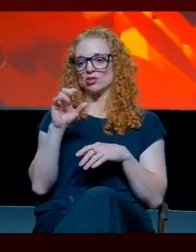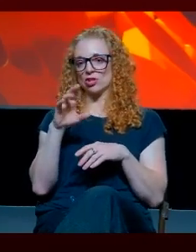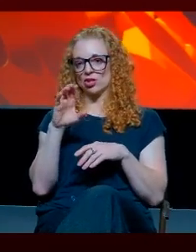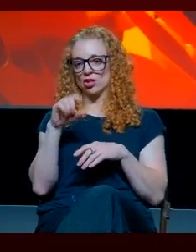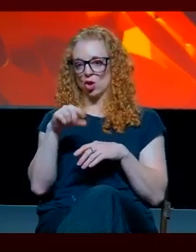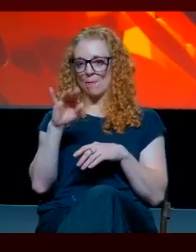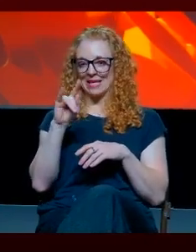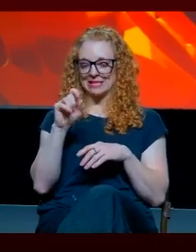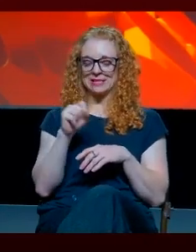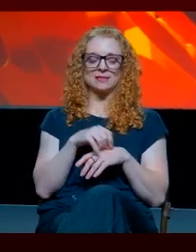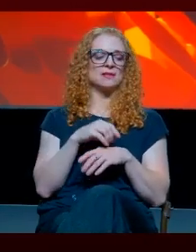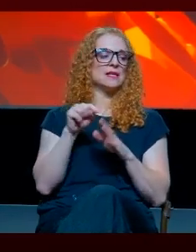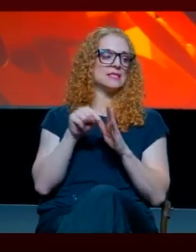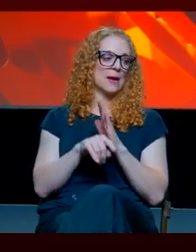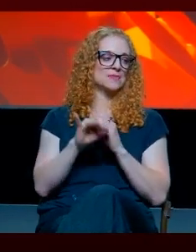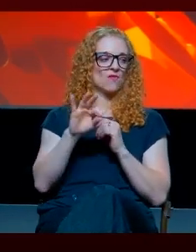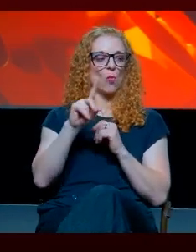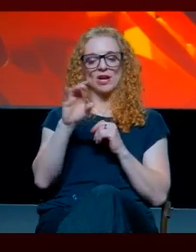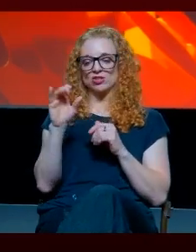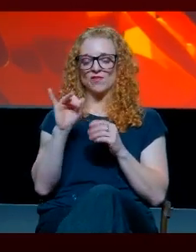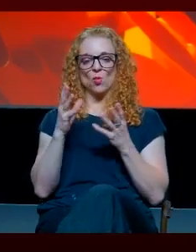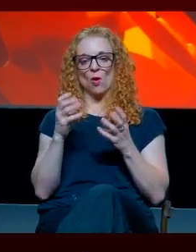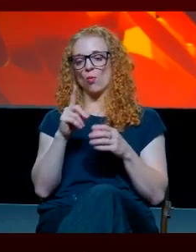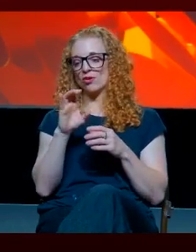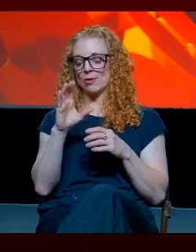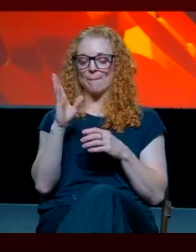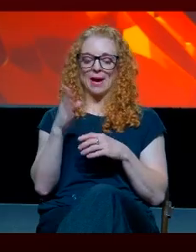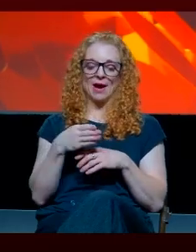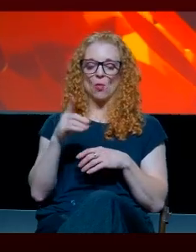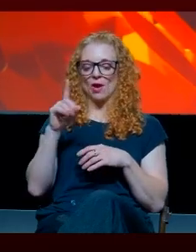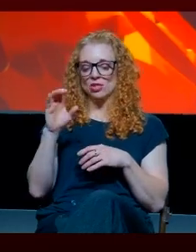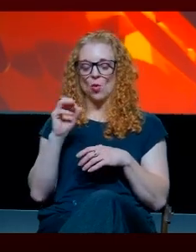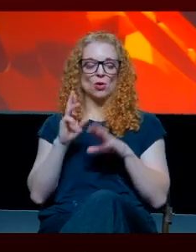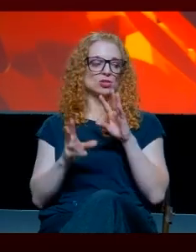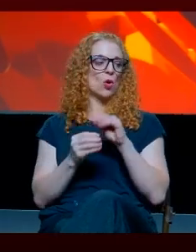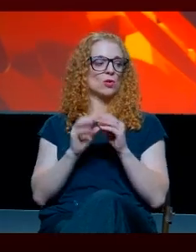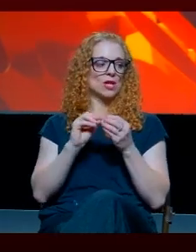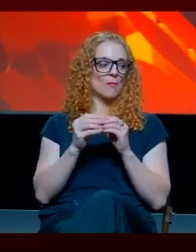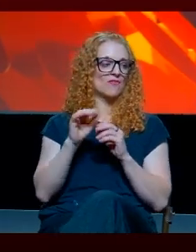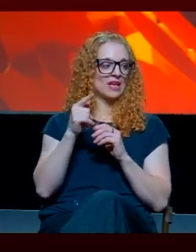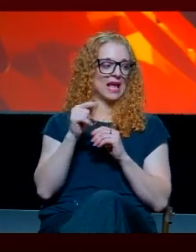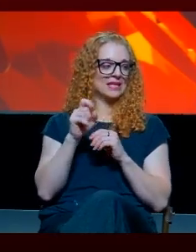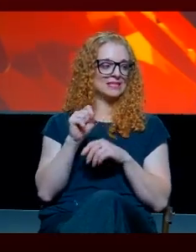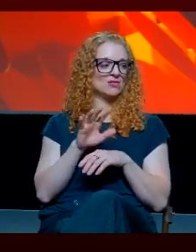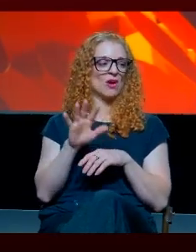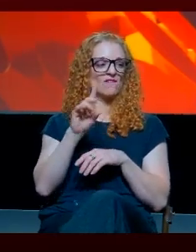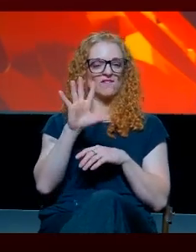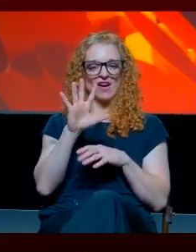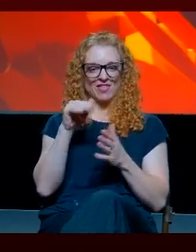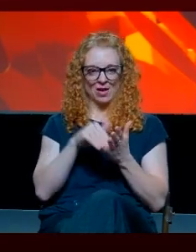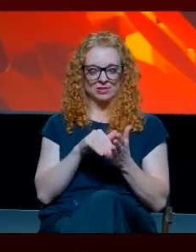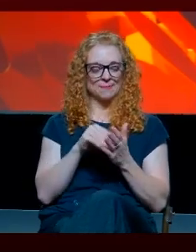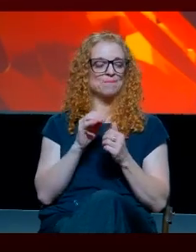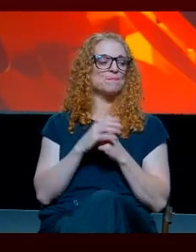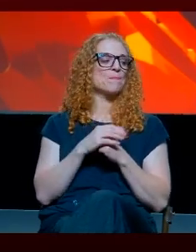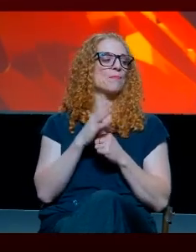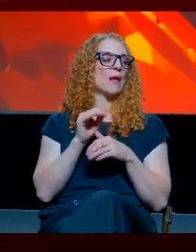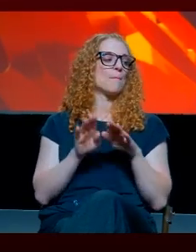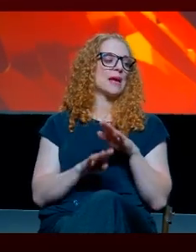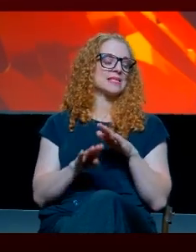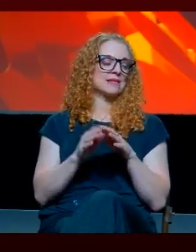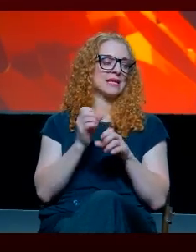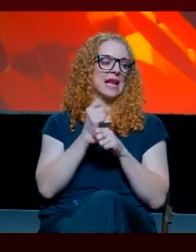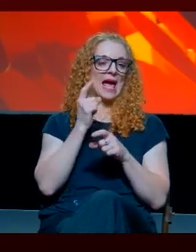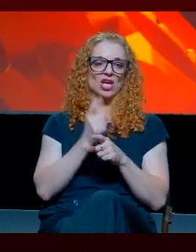of 100, whether you wanted to go by 100 by 100 or total number of gates is around 5,000, and basically get